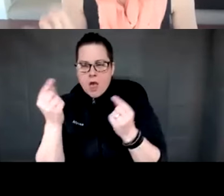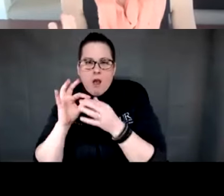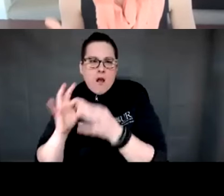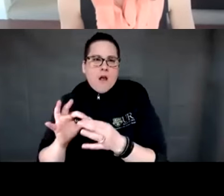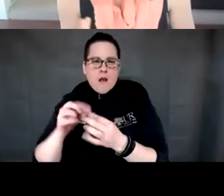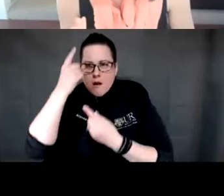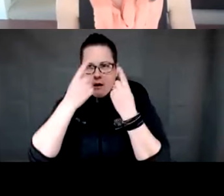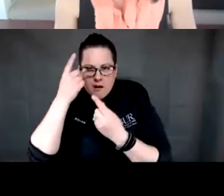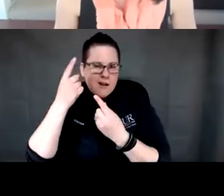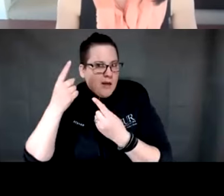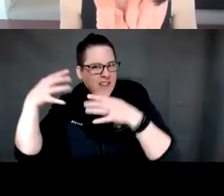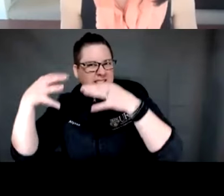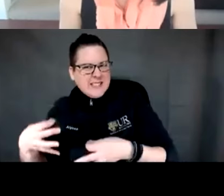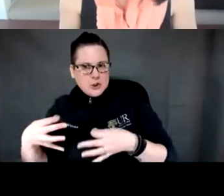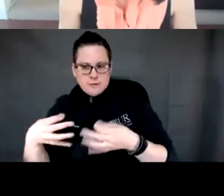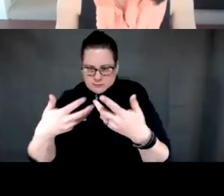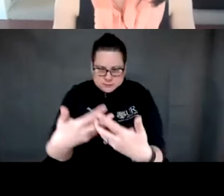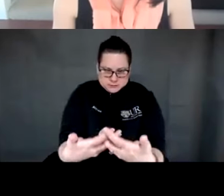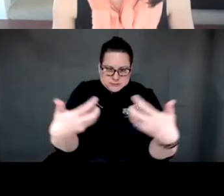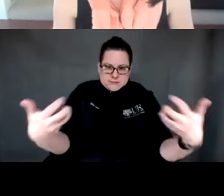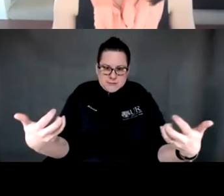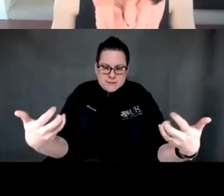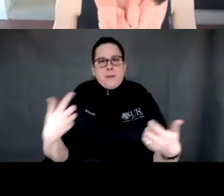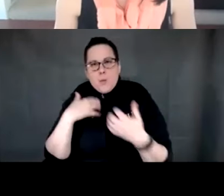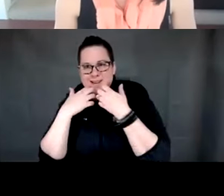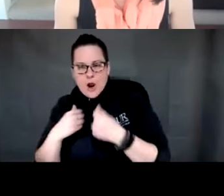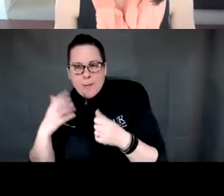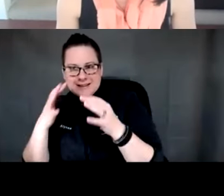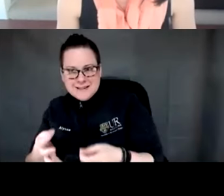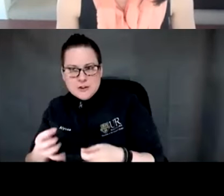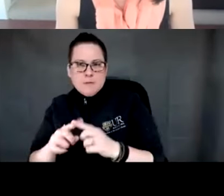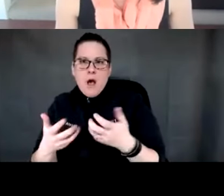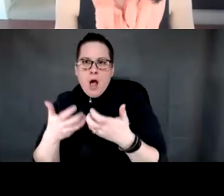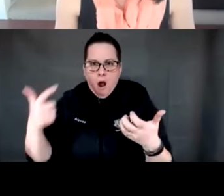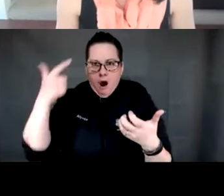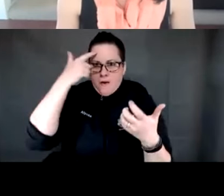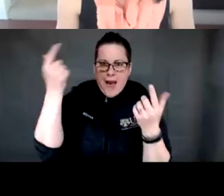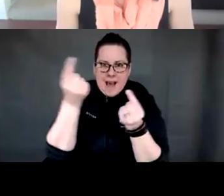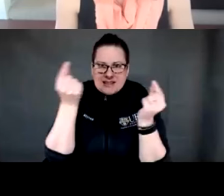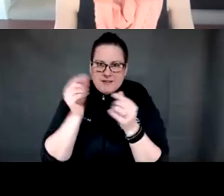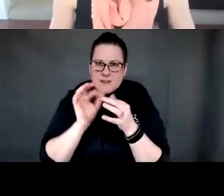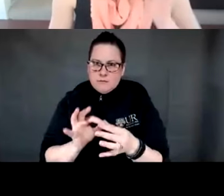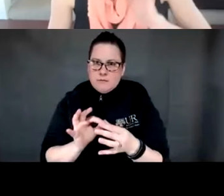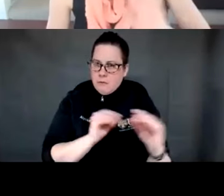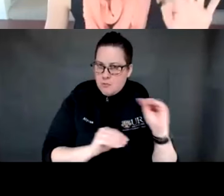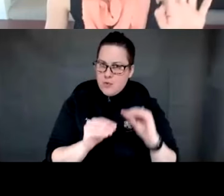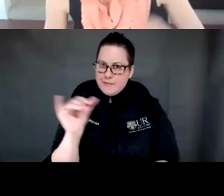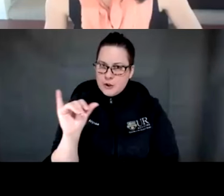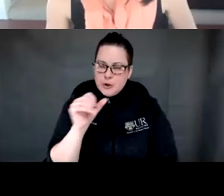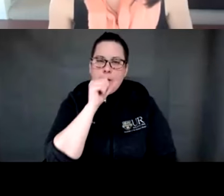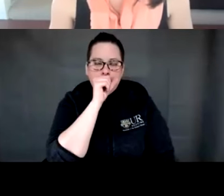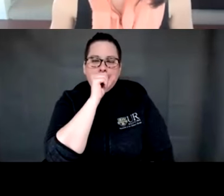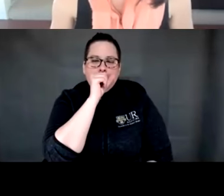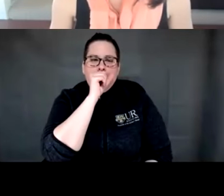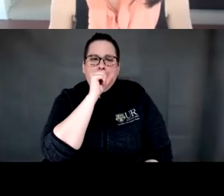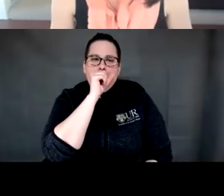In our case, that would be decision making. That's the process that we care about, but a lot of the neural activity, of course, is related to movements. This has been